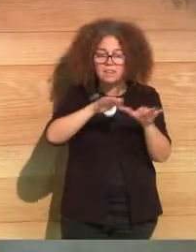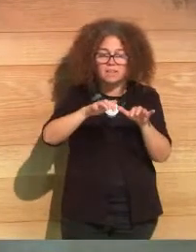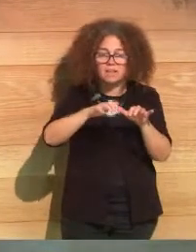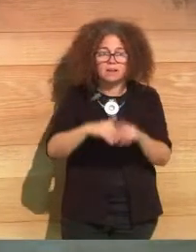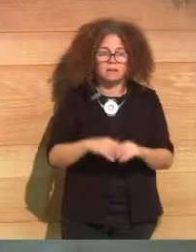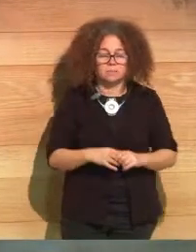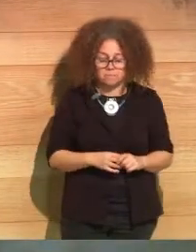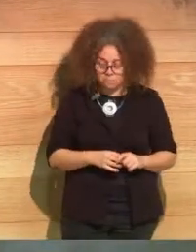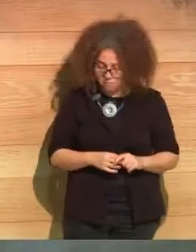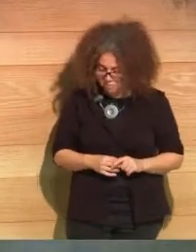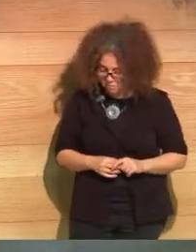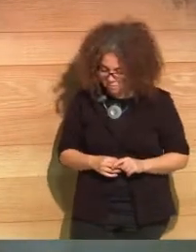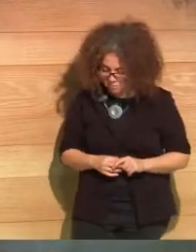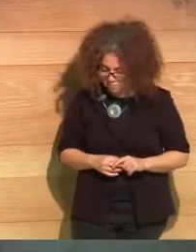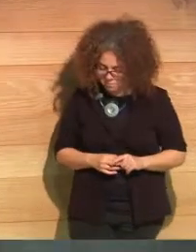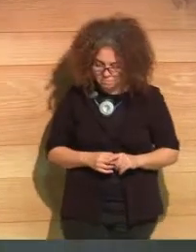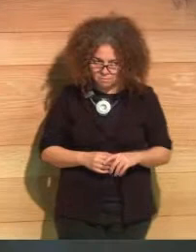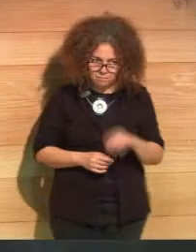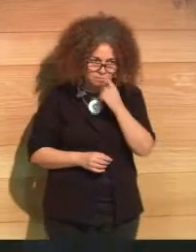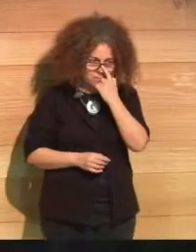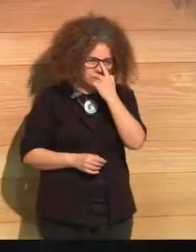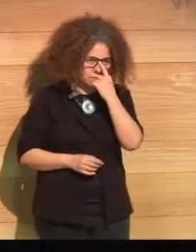offers us.